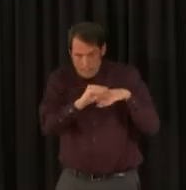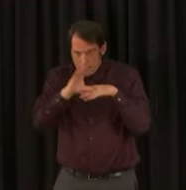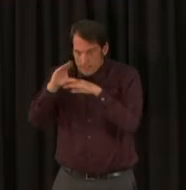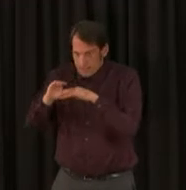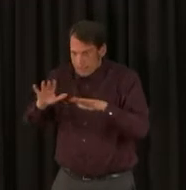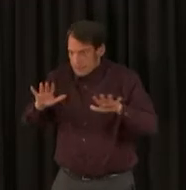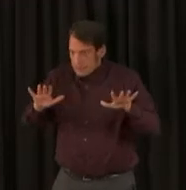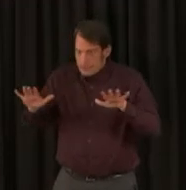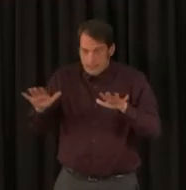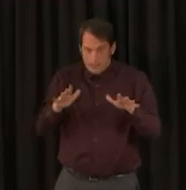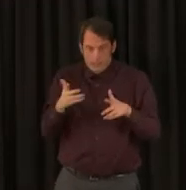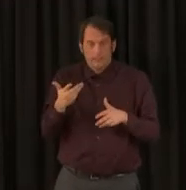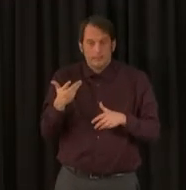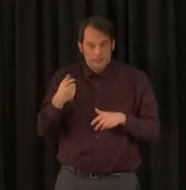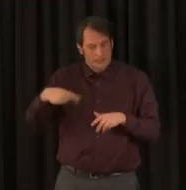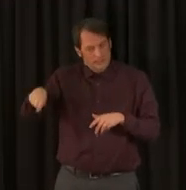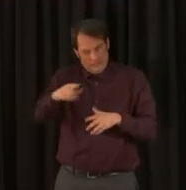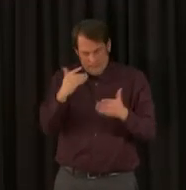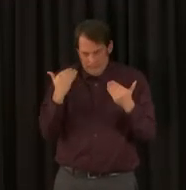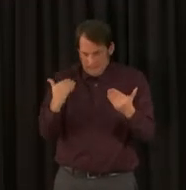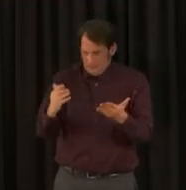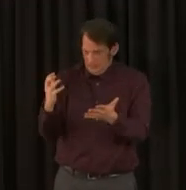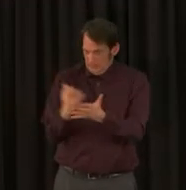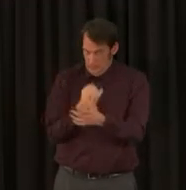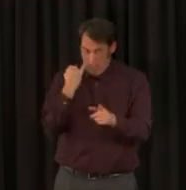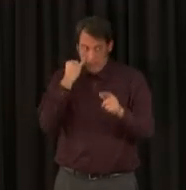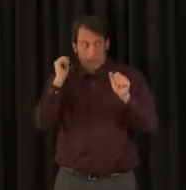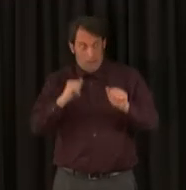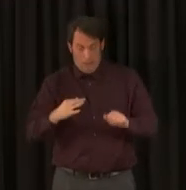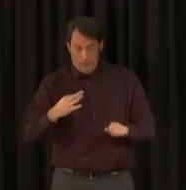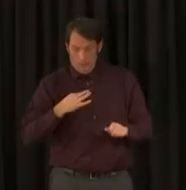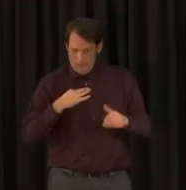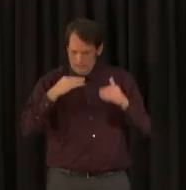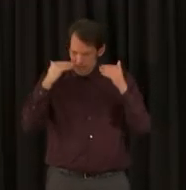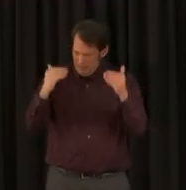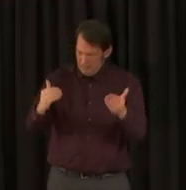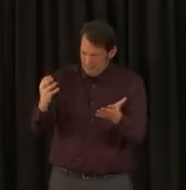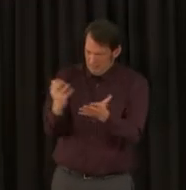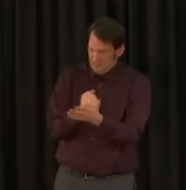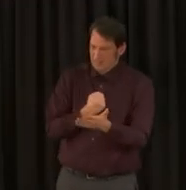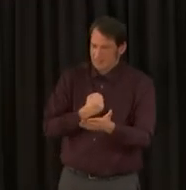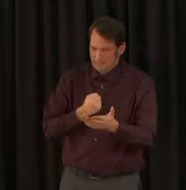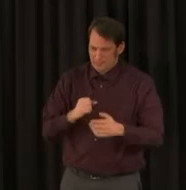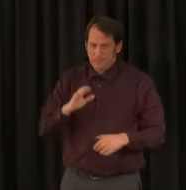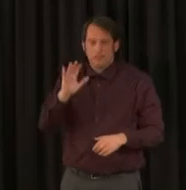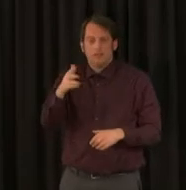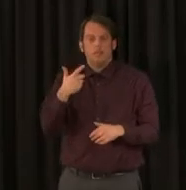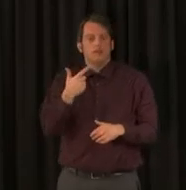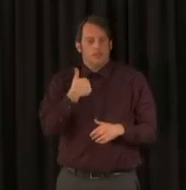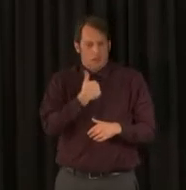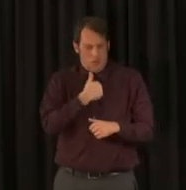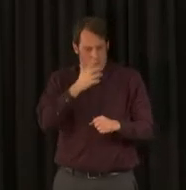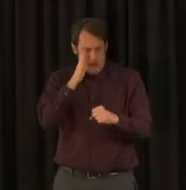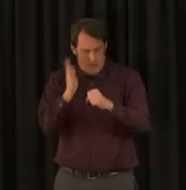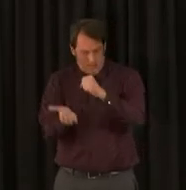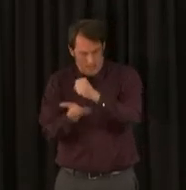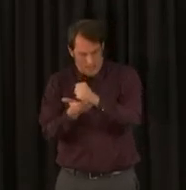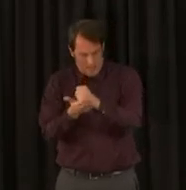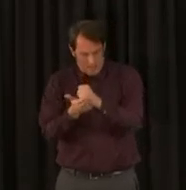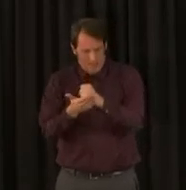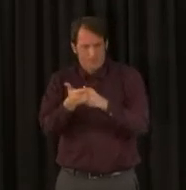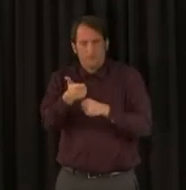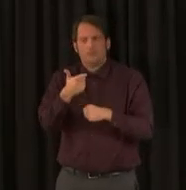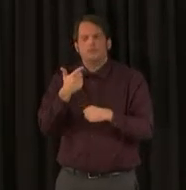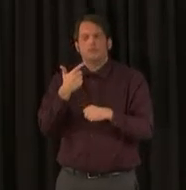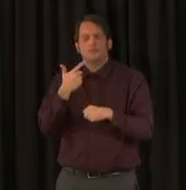this opportunity. So what would you get? So CohnReznick would help you navigate program